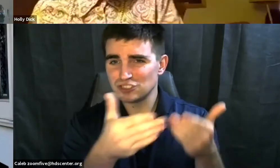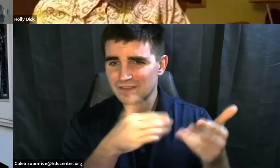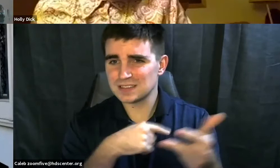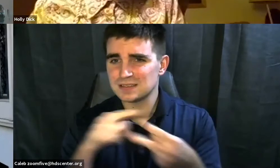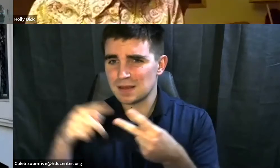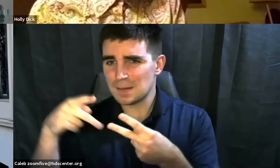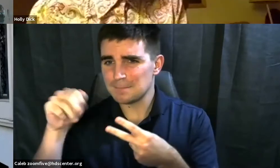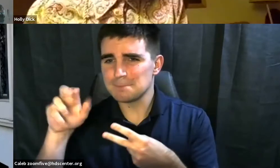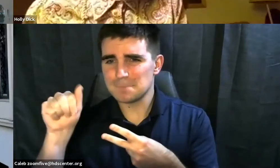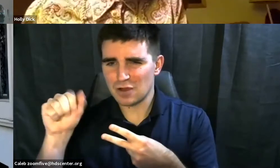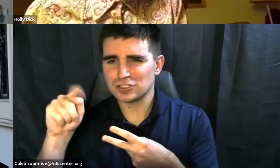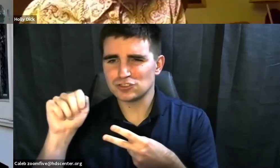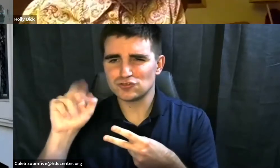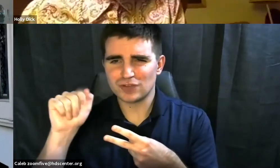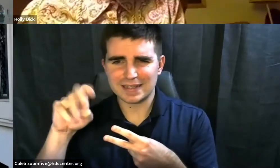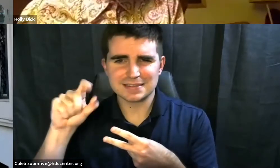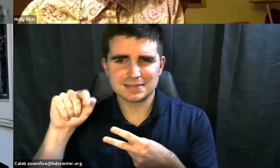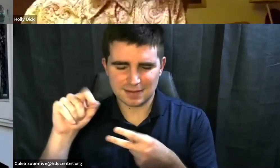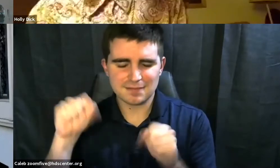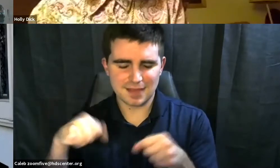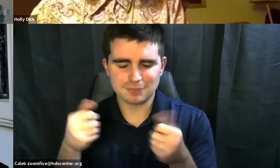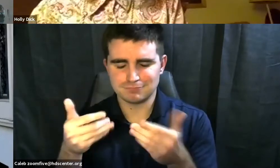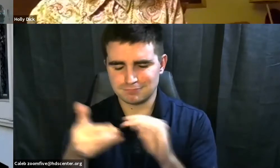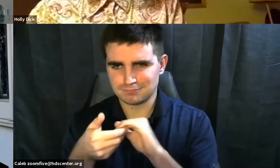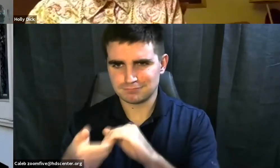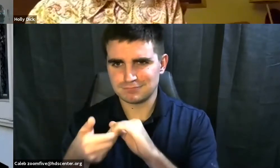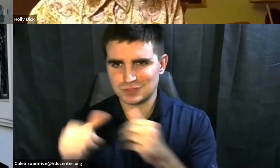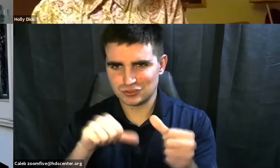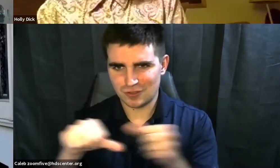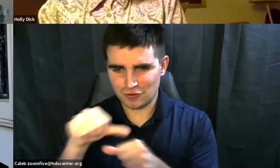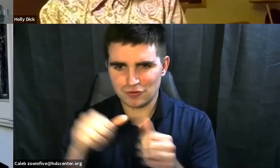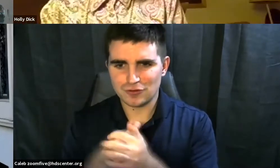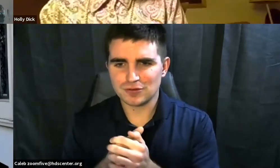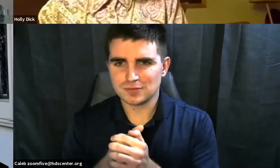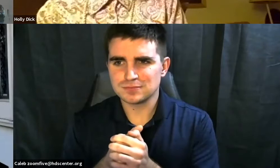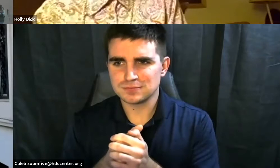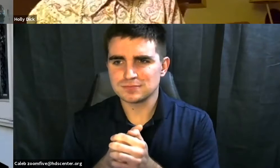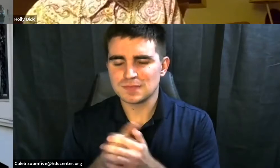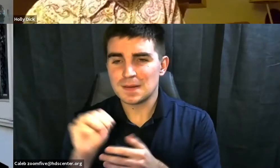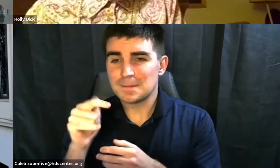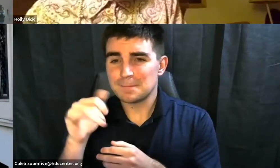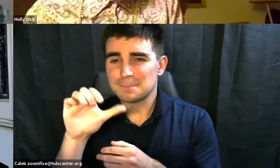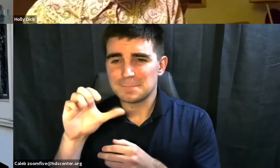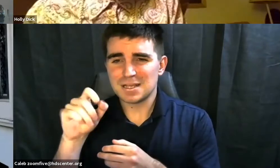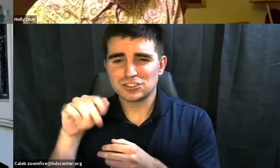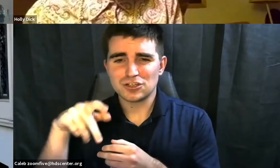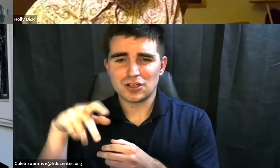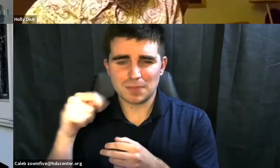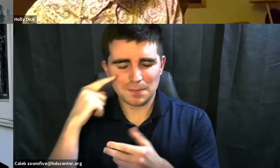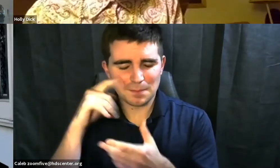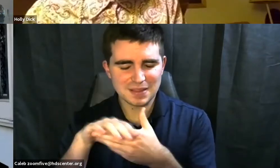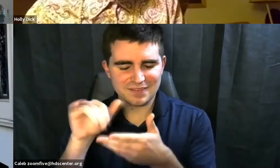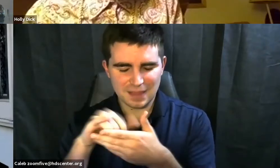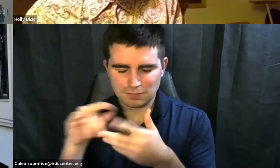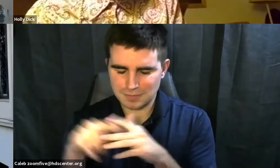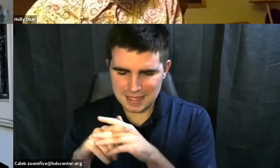We've learned that coordination makes the system stronger. Magic Carpet believed in that from the very beginning. There are 140